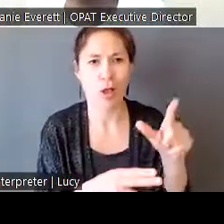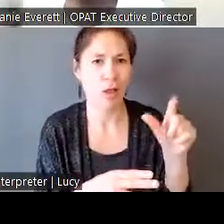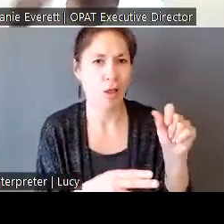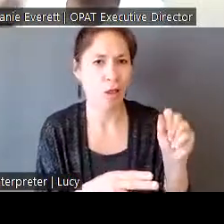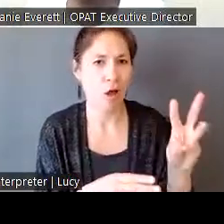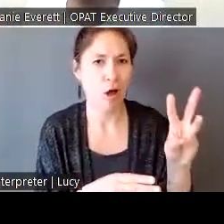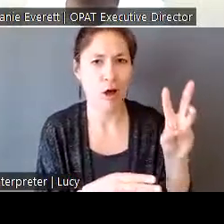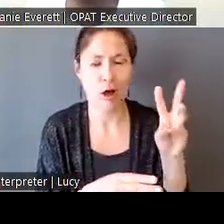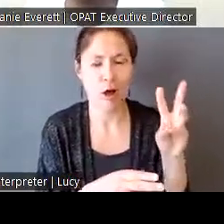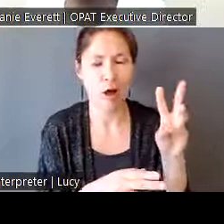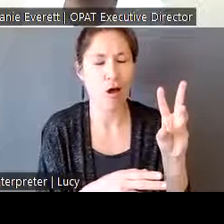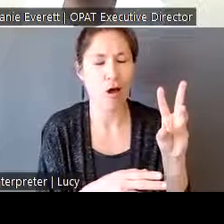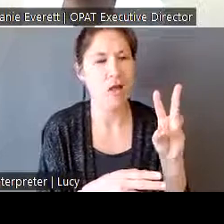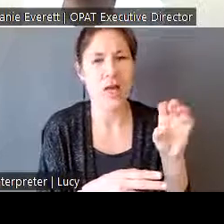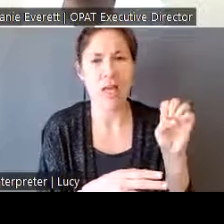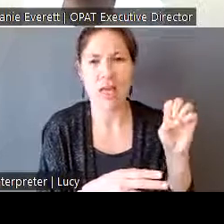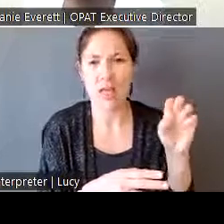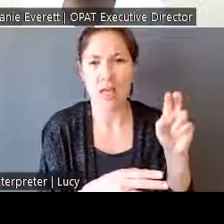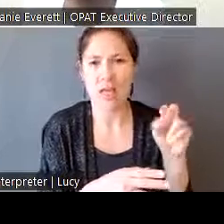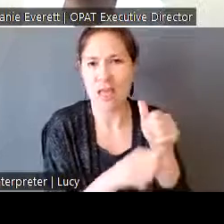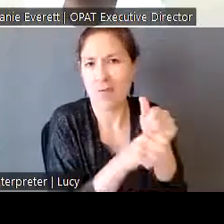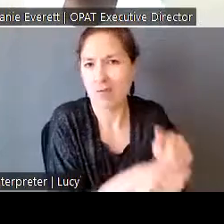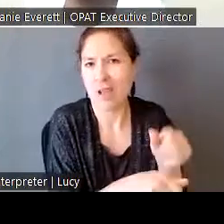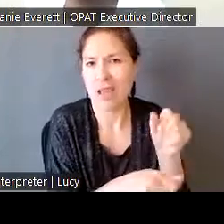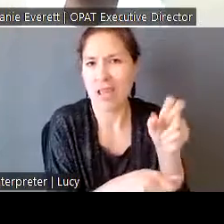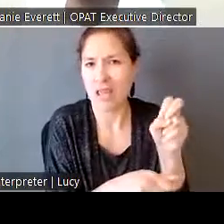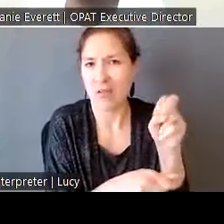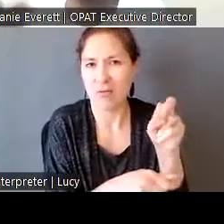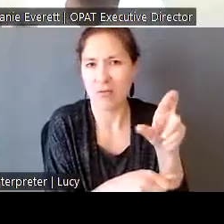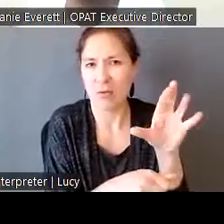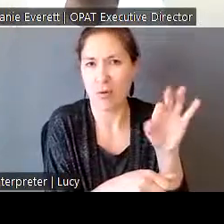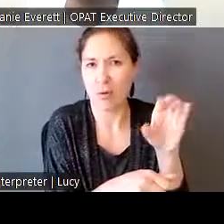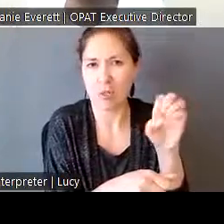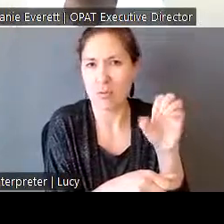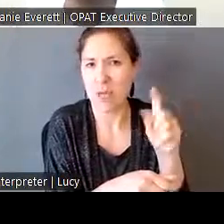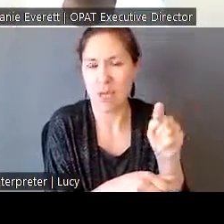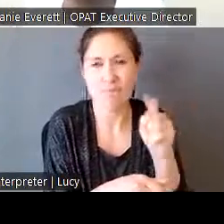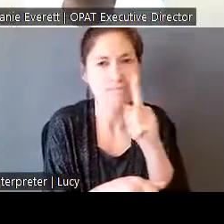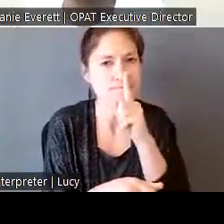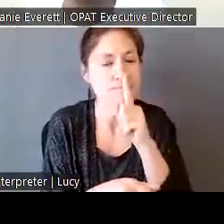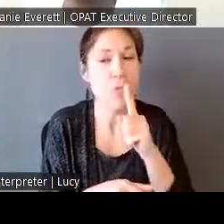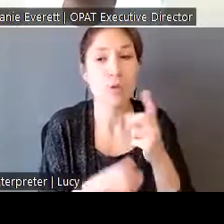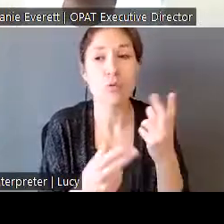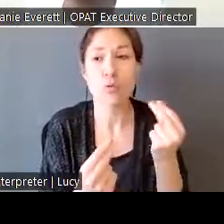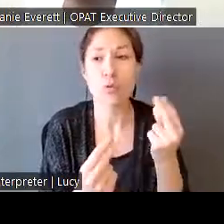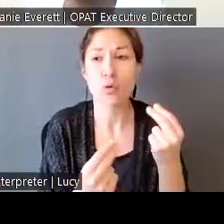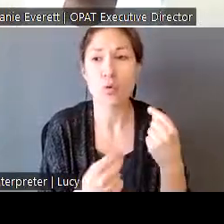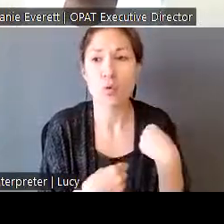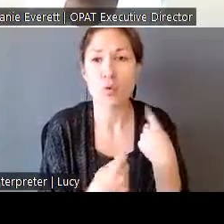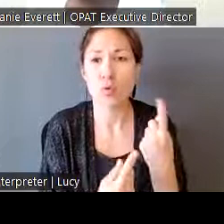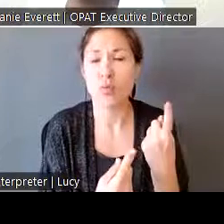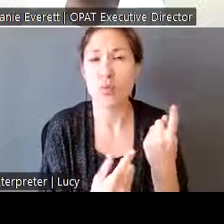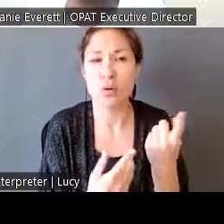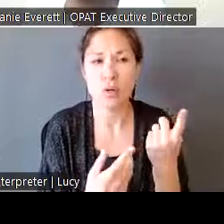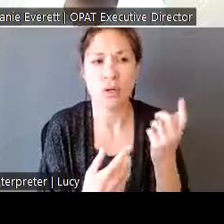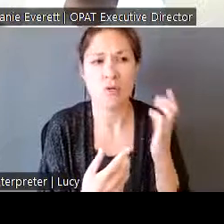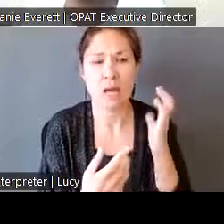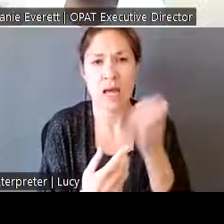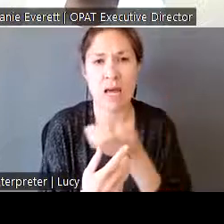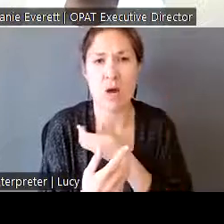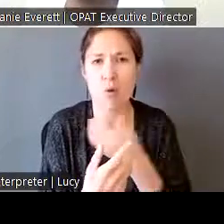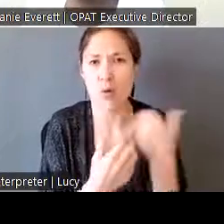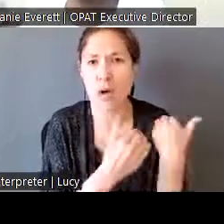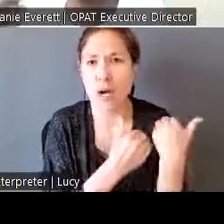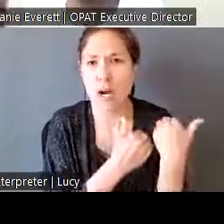not face those things, but we don't want to. What we have been doing for our own accountability is following the